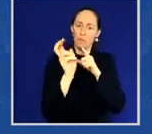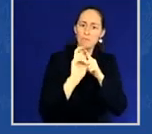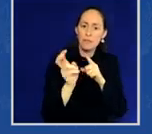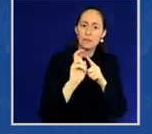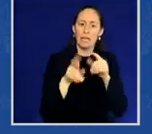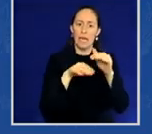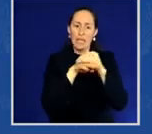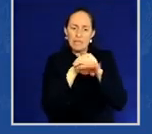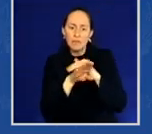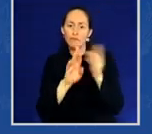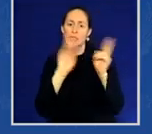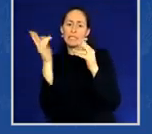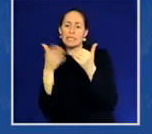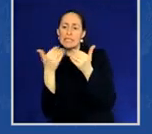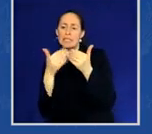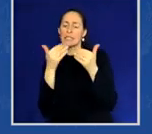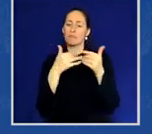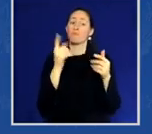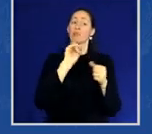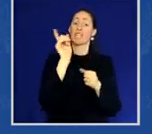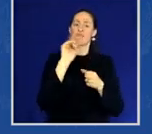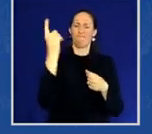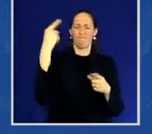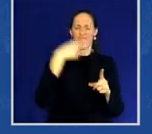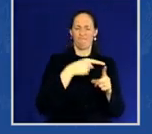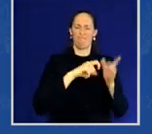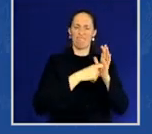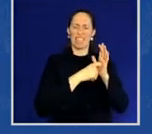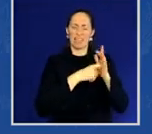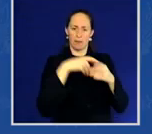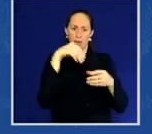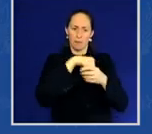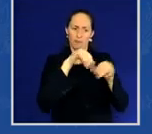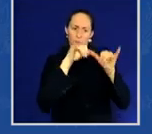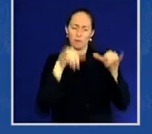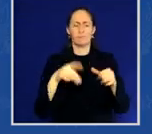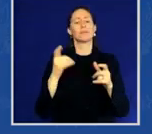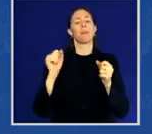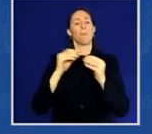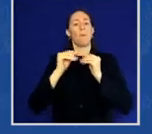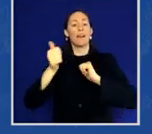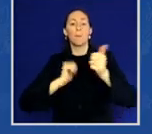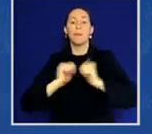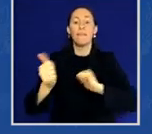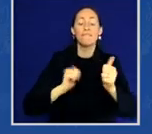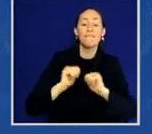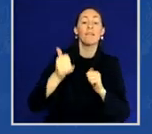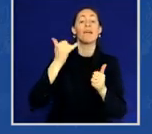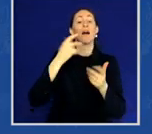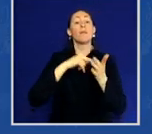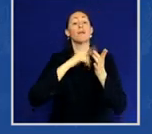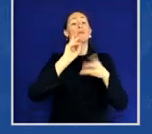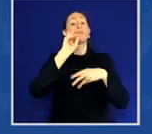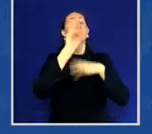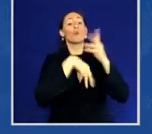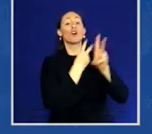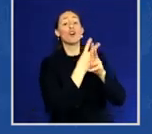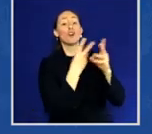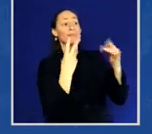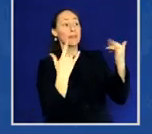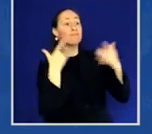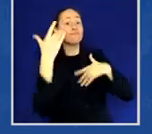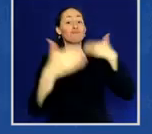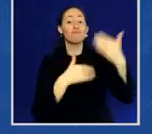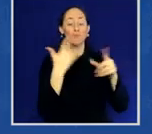infrastructure. It's what allows us to compete. And with the rest of the world, to win the 21st century, we've got to move.